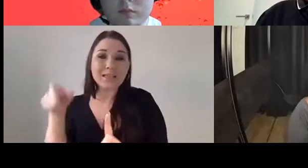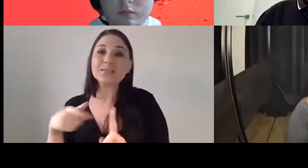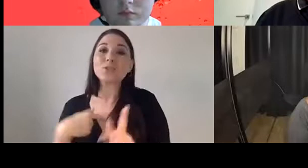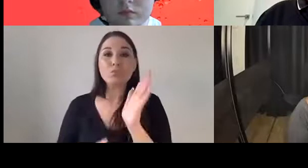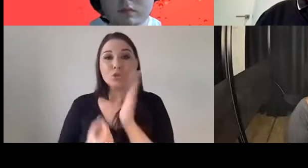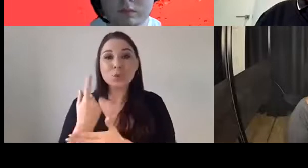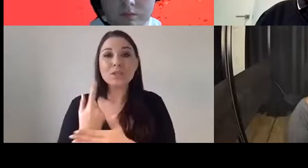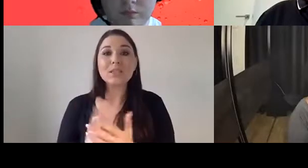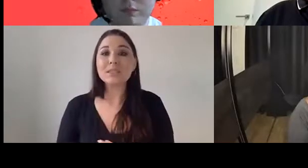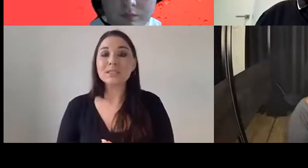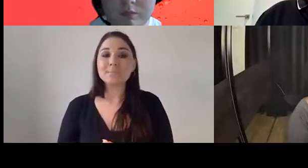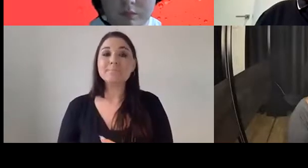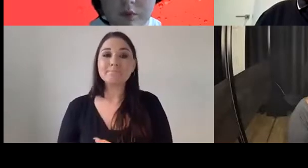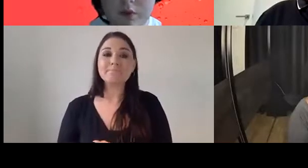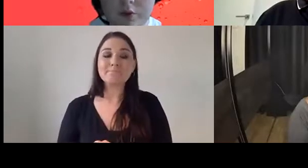things like that.